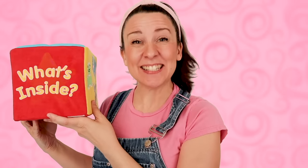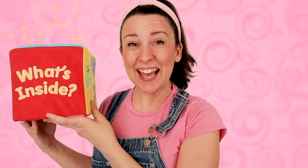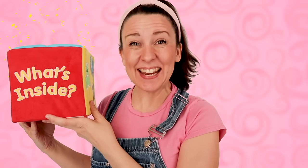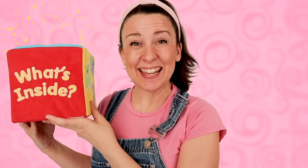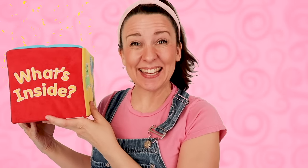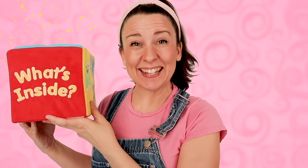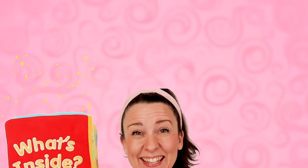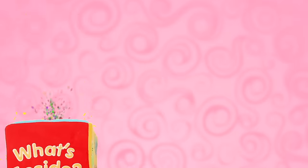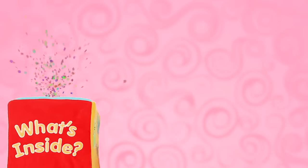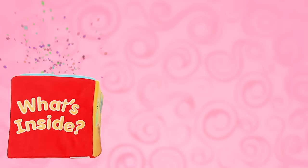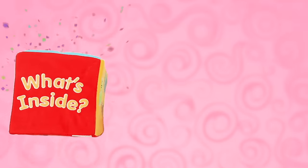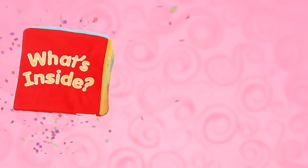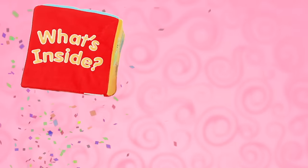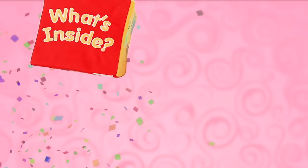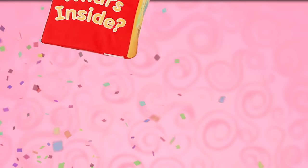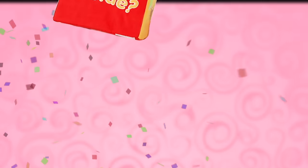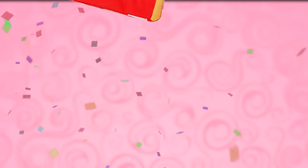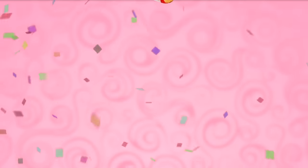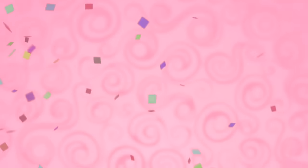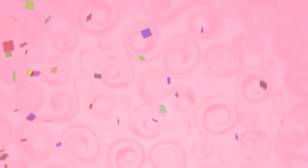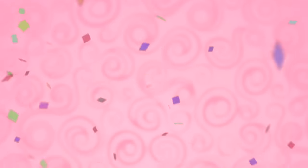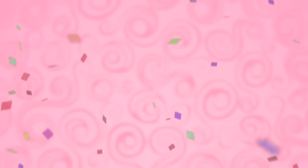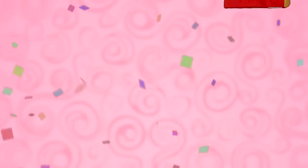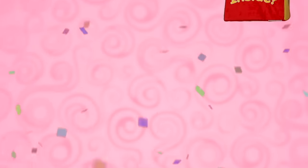I'm excited.